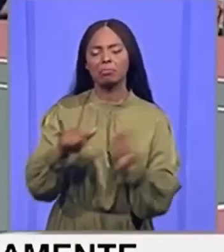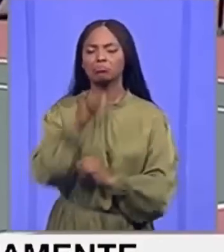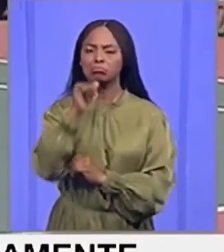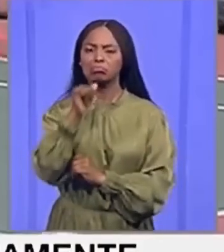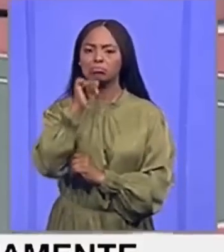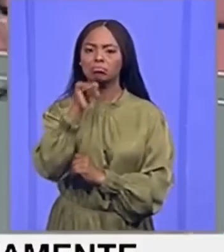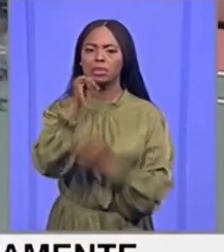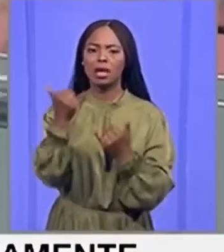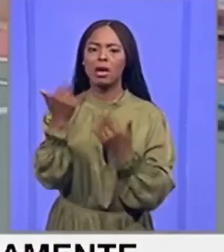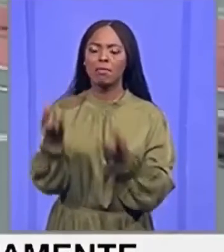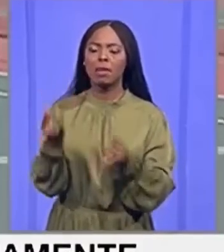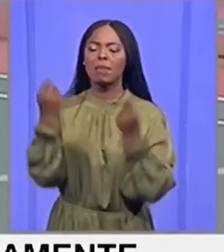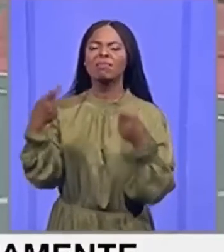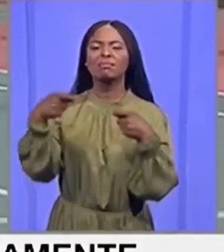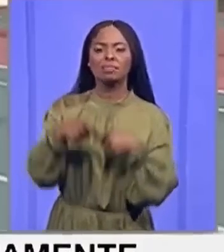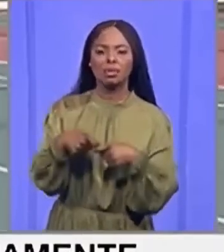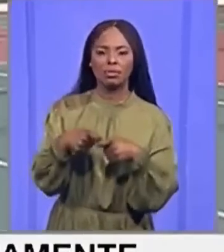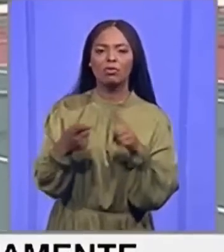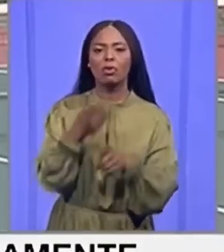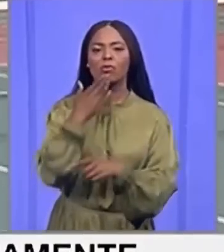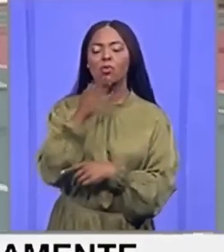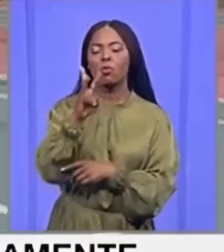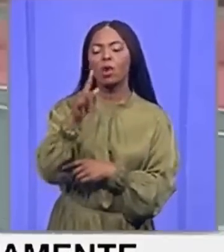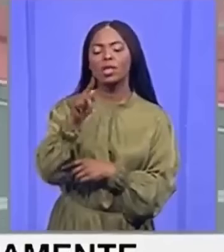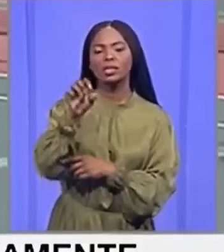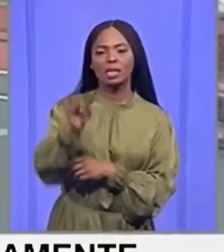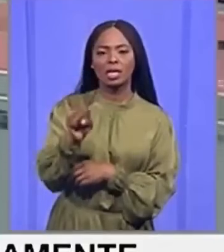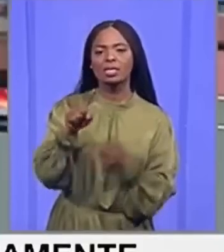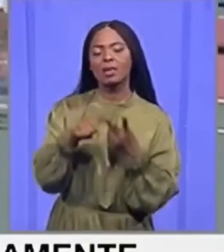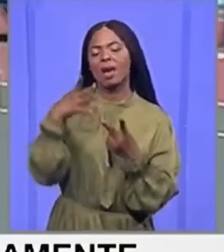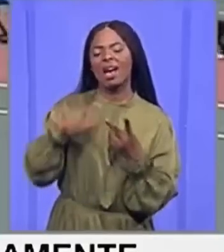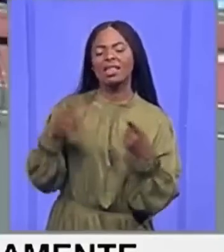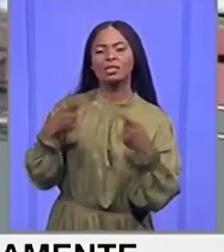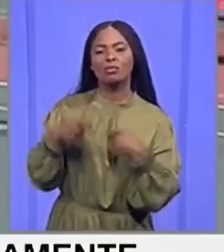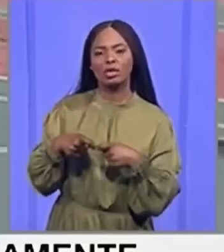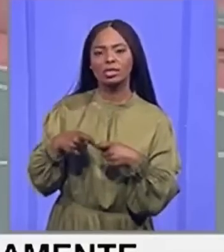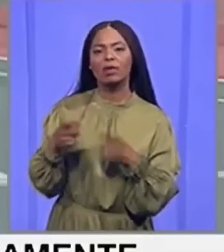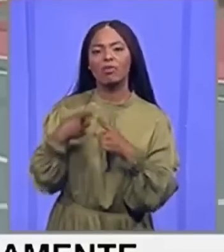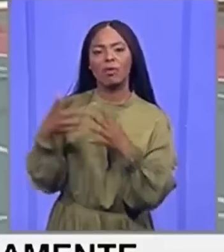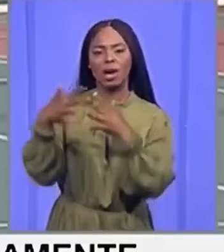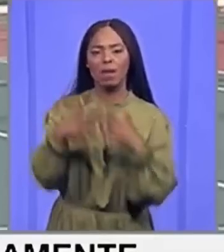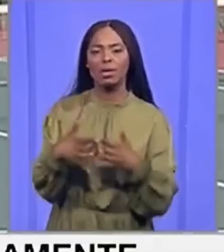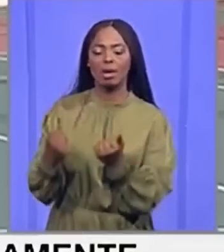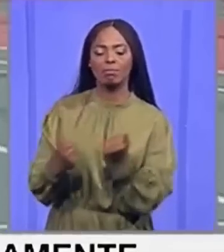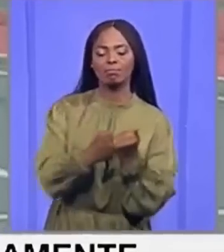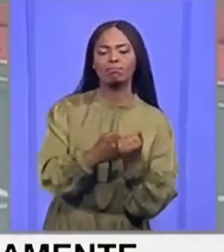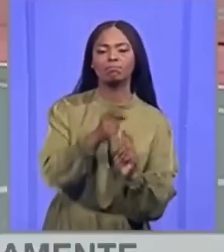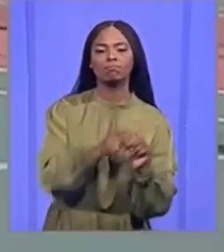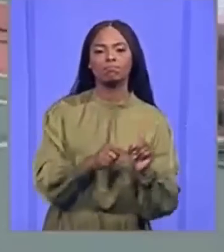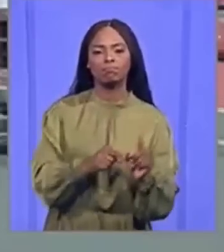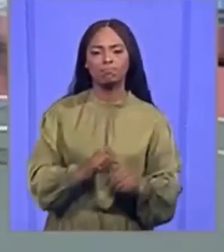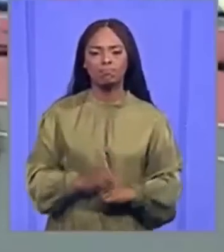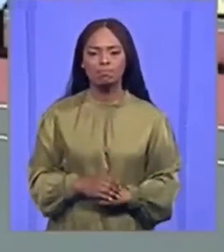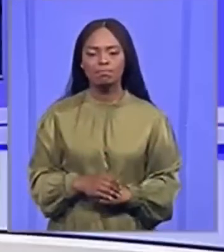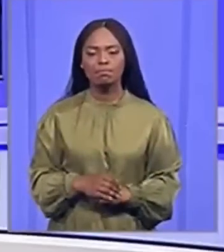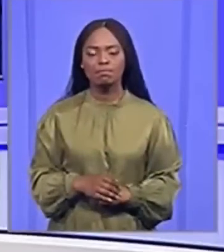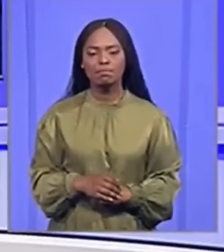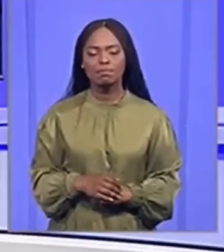o fumana thuso ya disebediswa ho tswa ho Wilson le ba bang ba Samaria ba molemo ho tswa America.